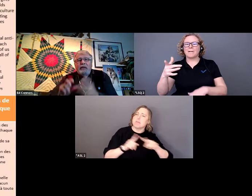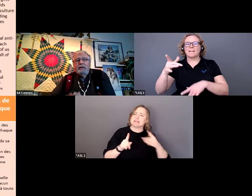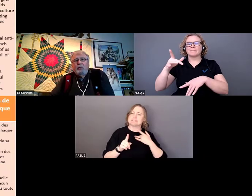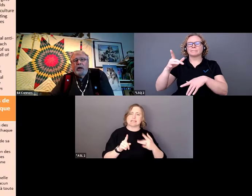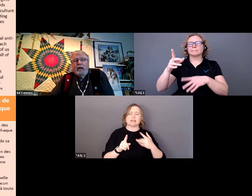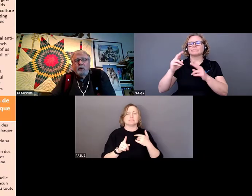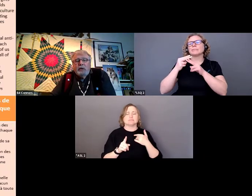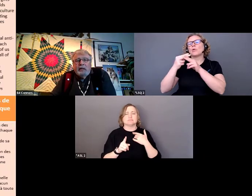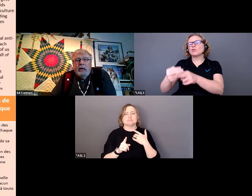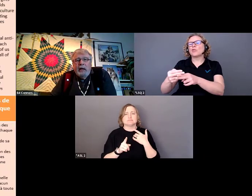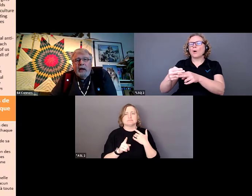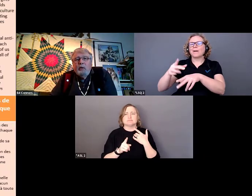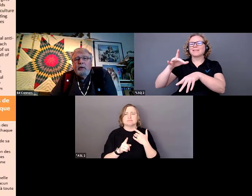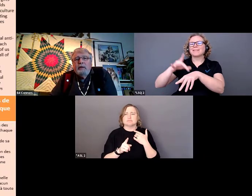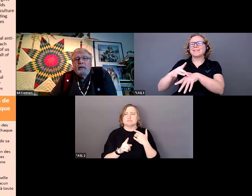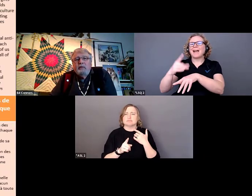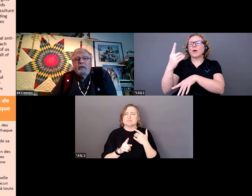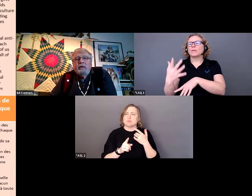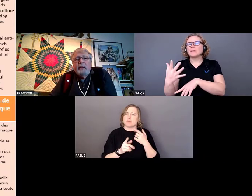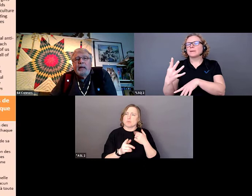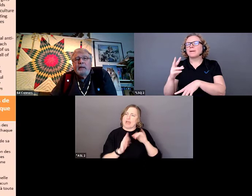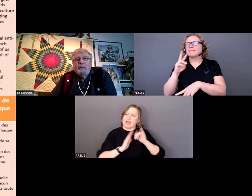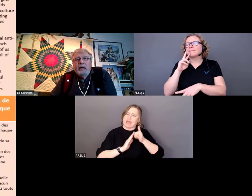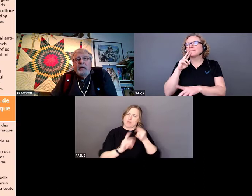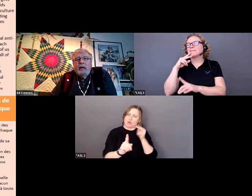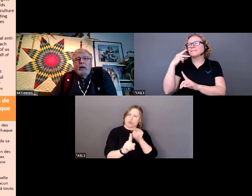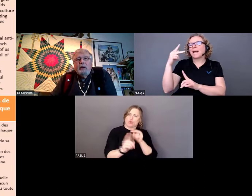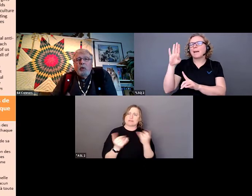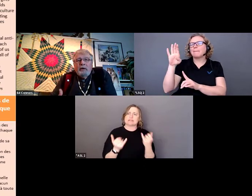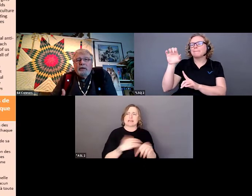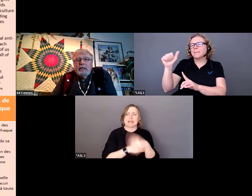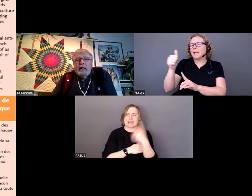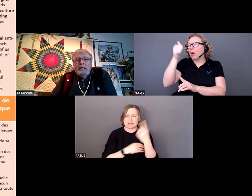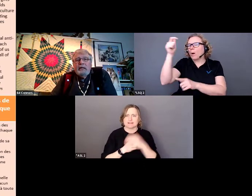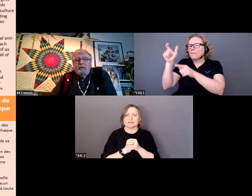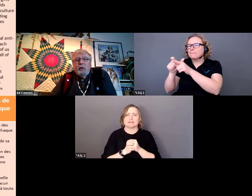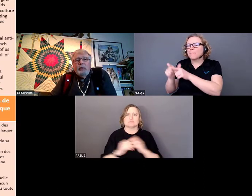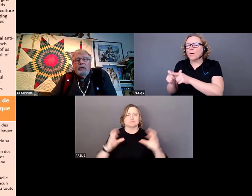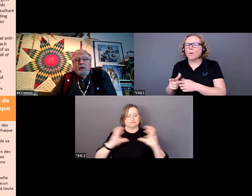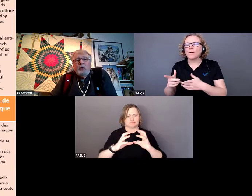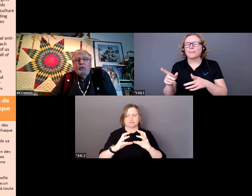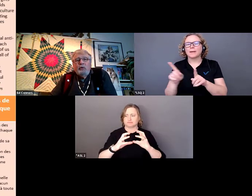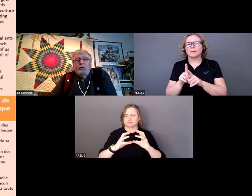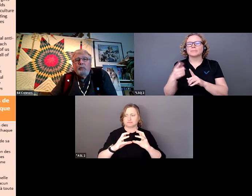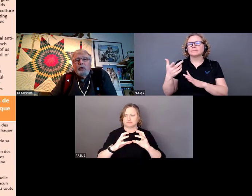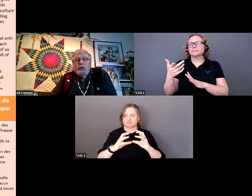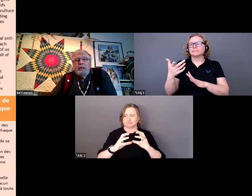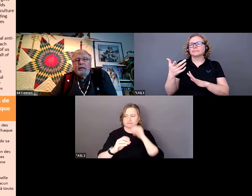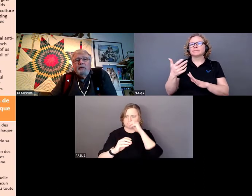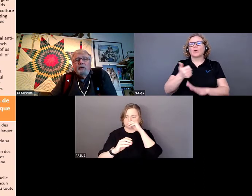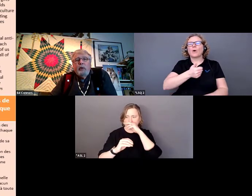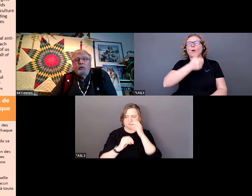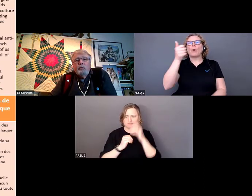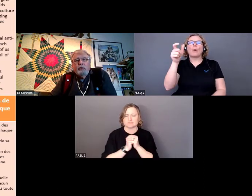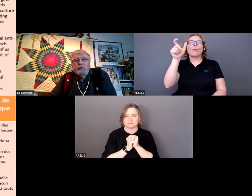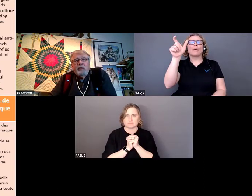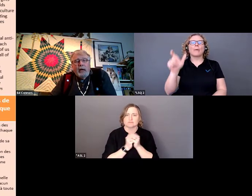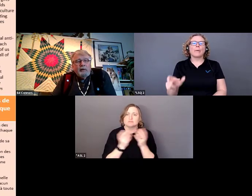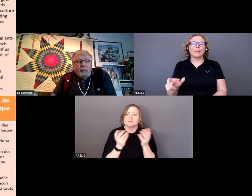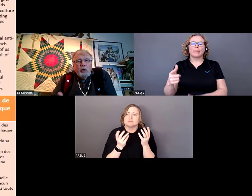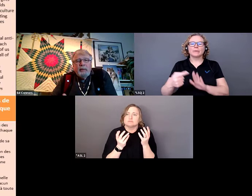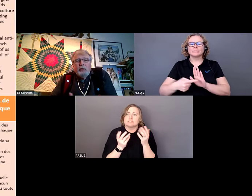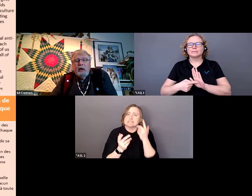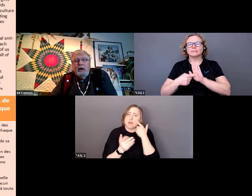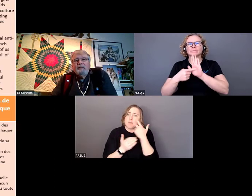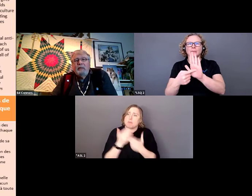ones that reflect more accurately how we think of this today. And One Earth Identities are really those who appreciate the gifts of both worlds.